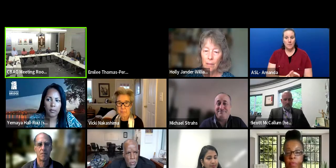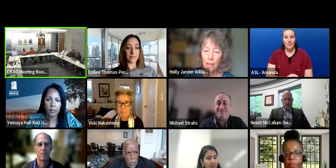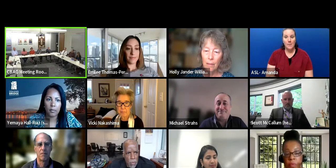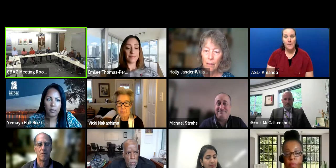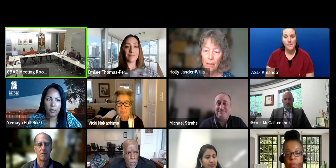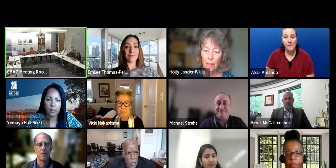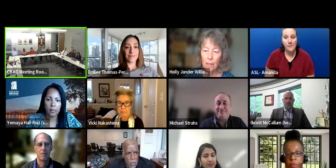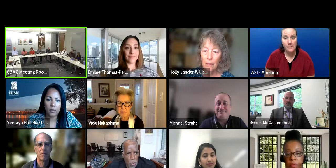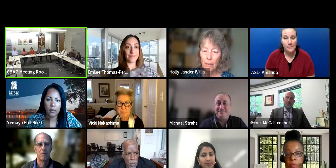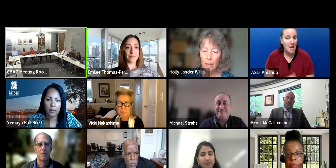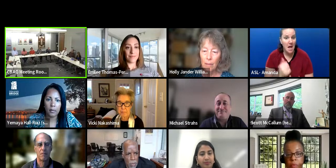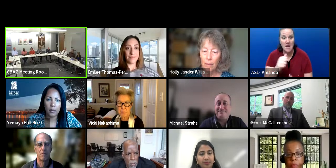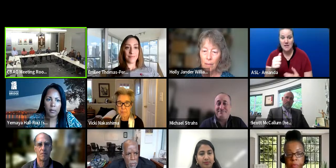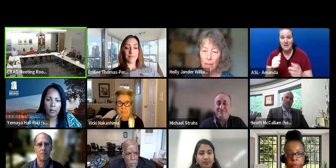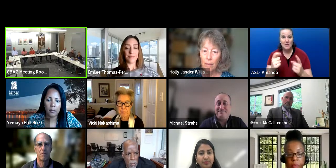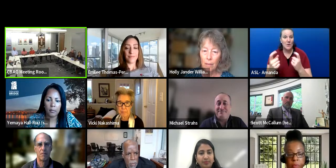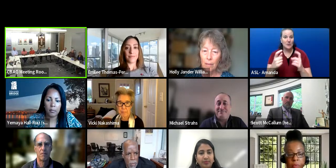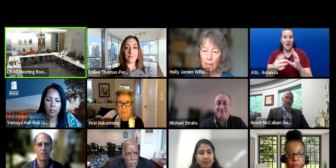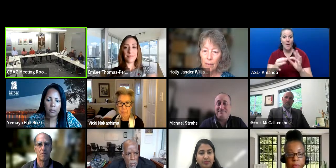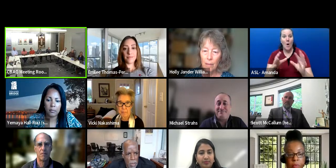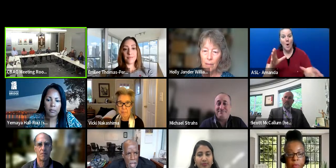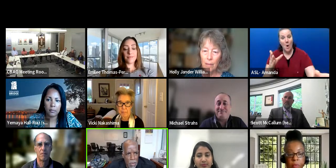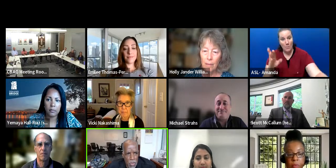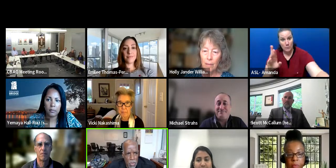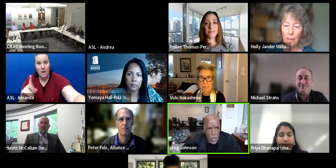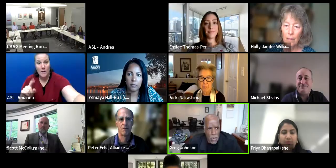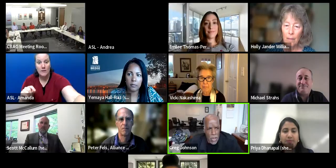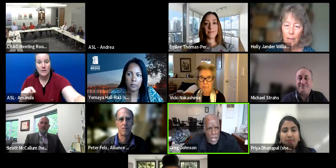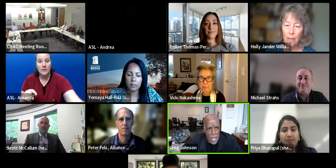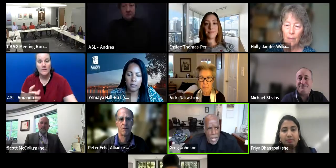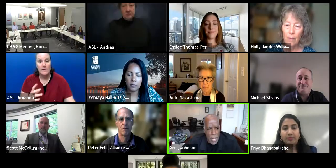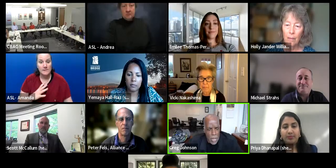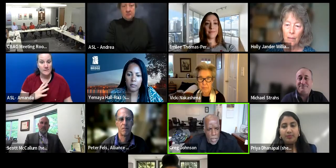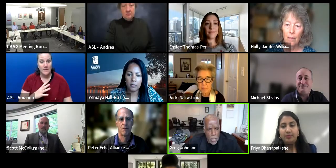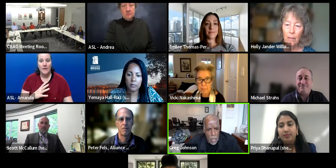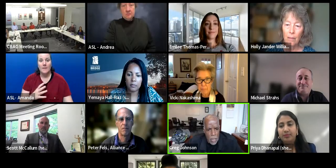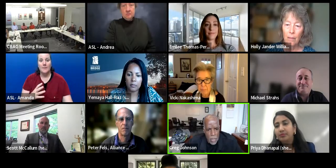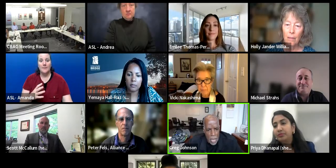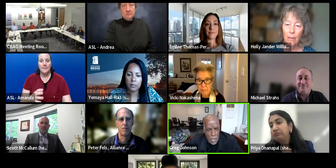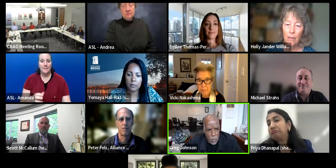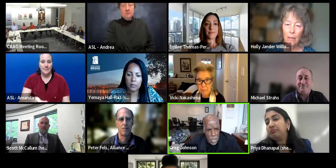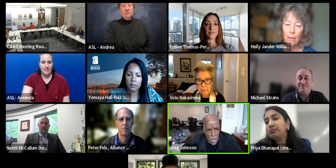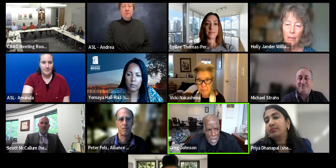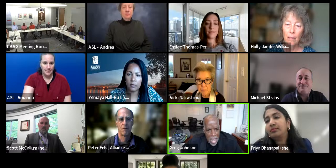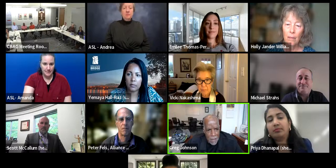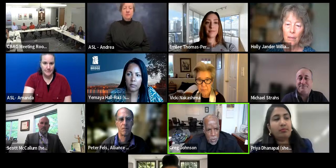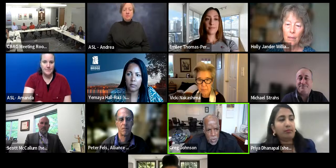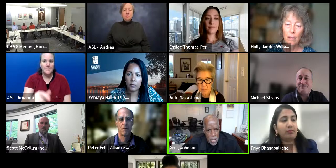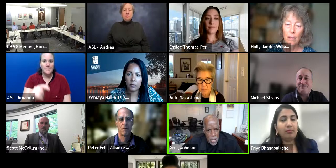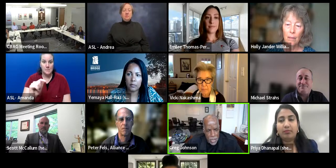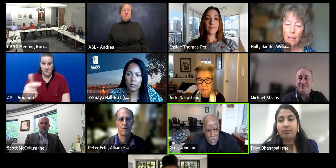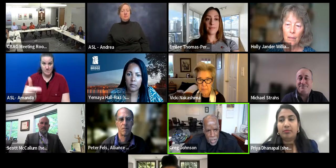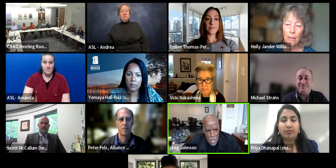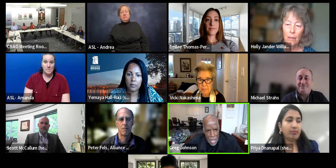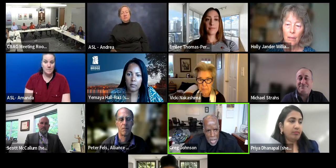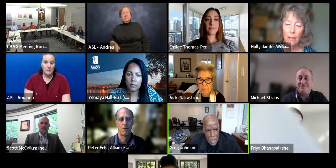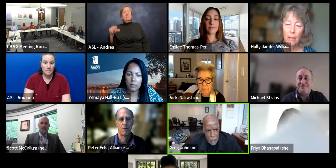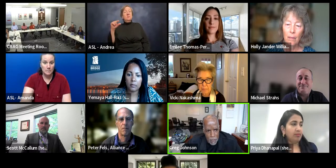Are there any questions or comments on, Greg? Yes. I was just going to say, Caitlin, we'd love to have you join